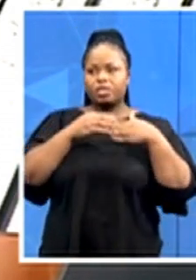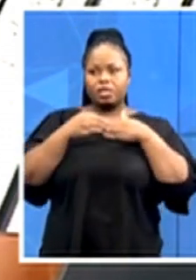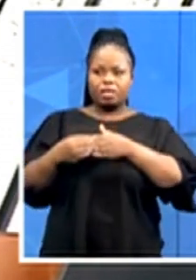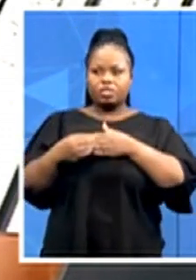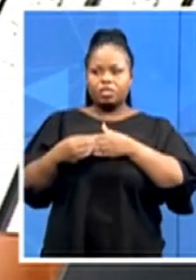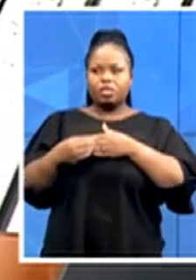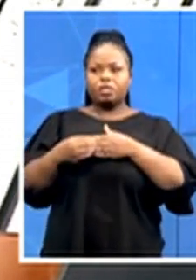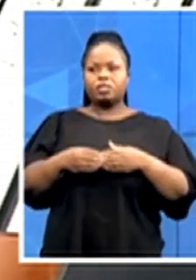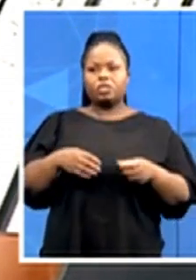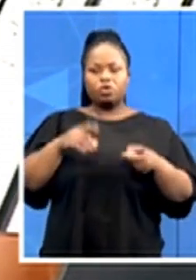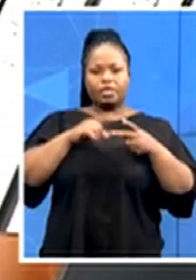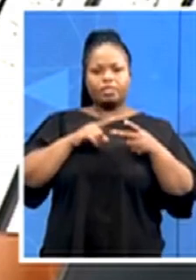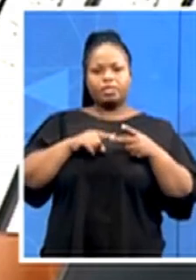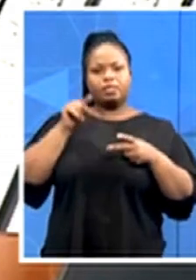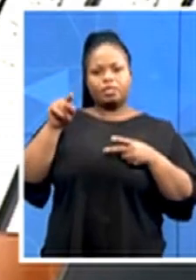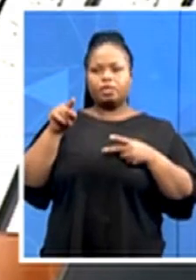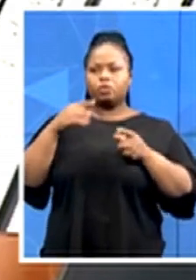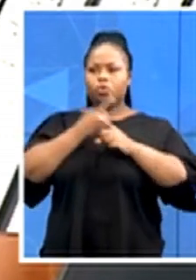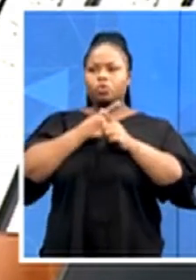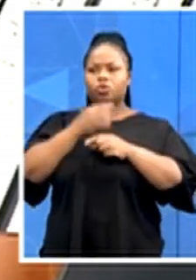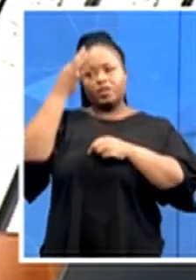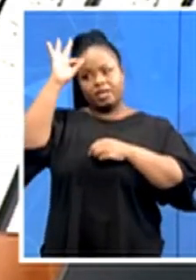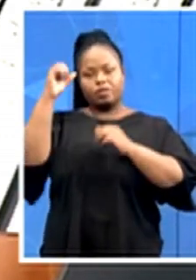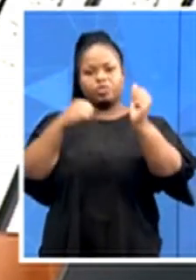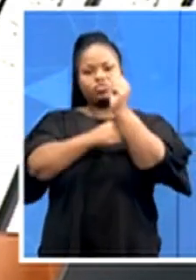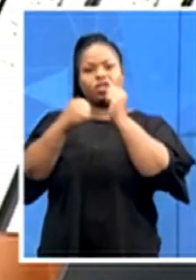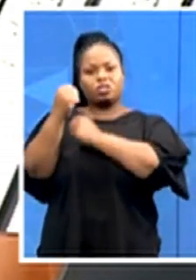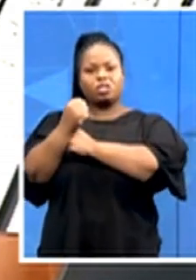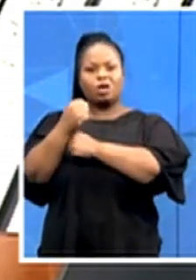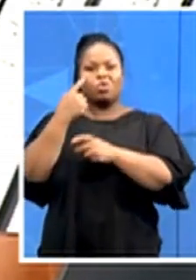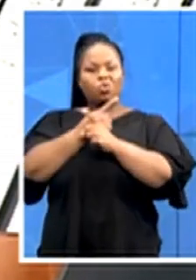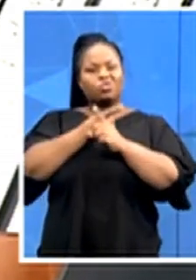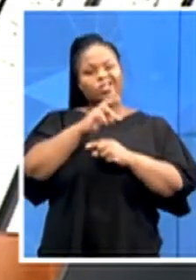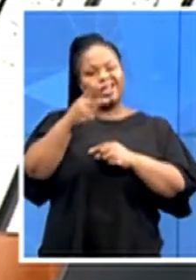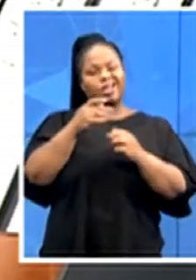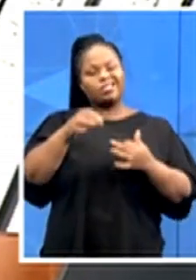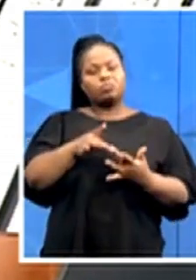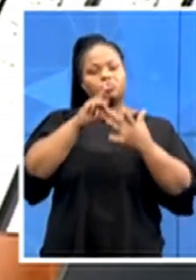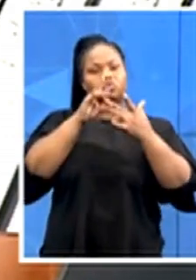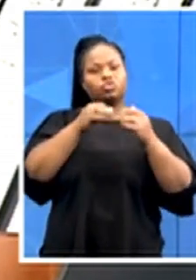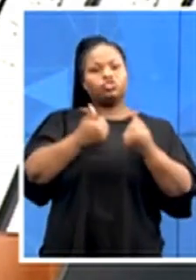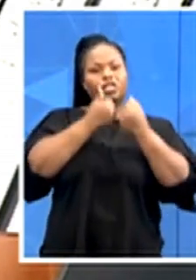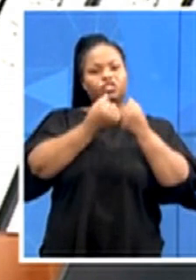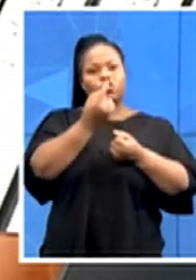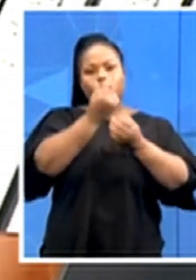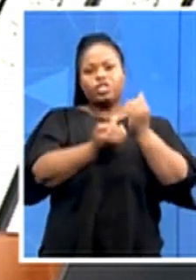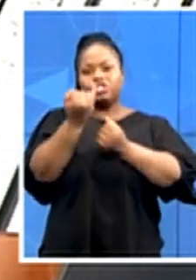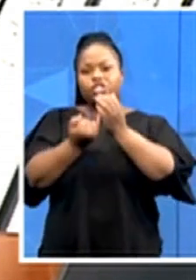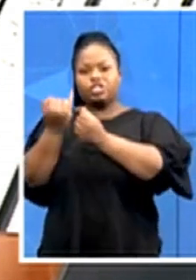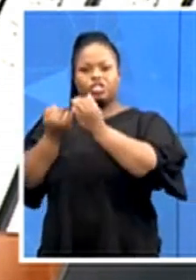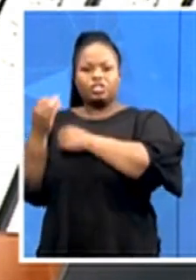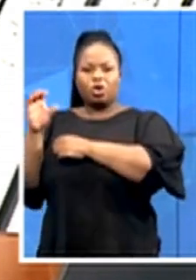structures, focusing on the unique challenges of each structure. As is apparent now, this